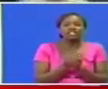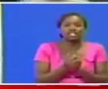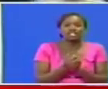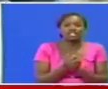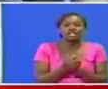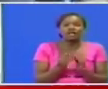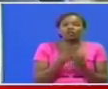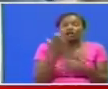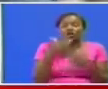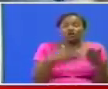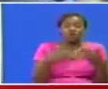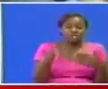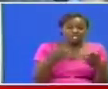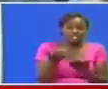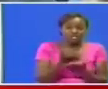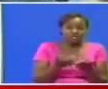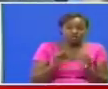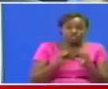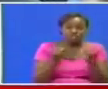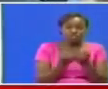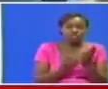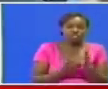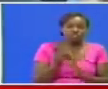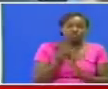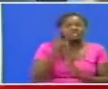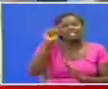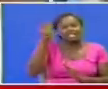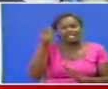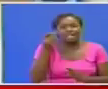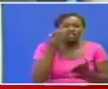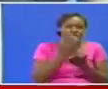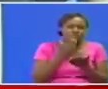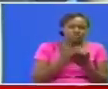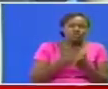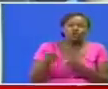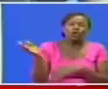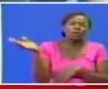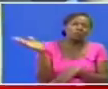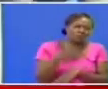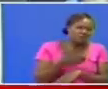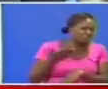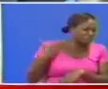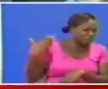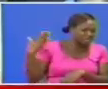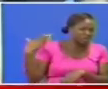the indicators for economic and social development, Kenya is actually going backwards. And